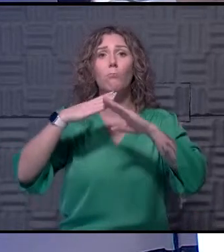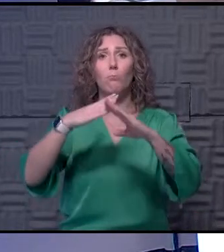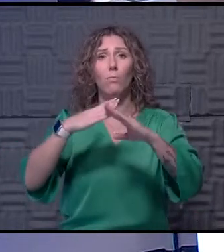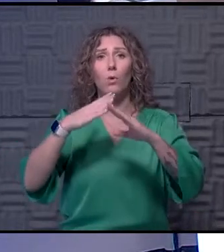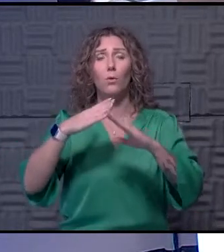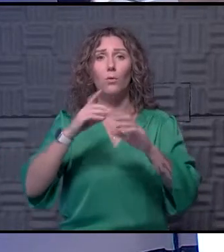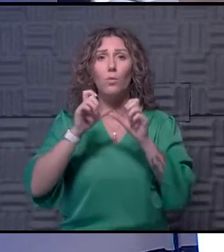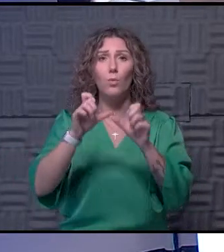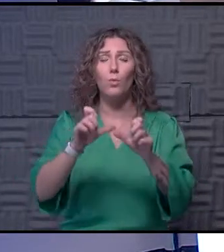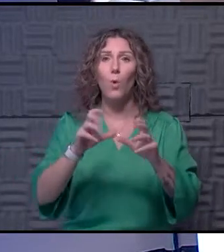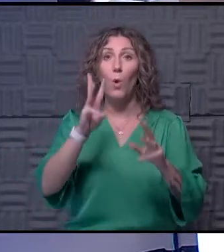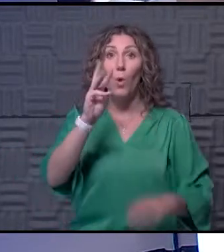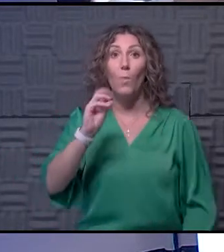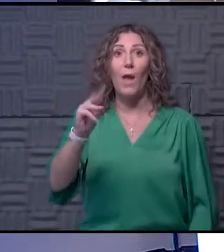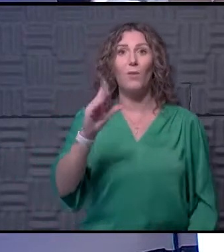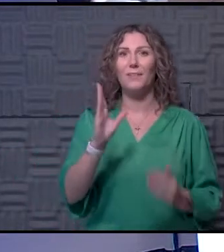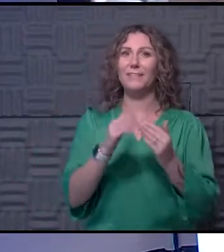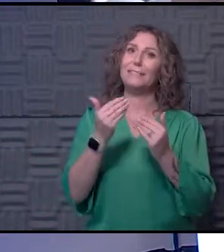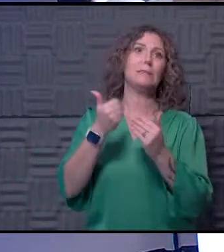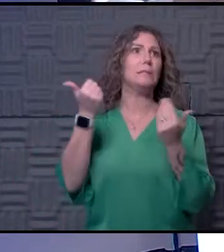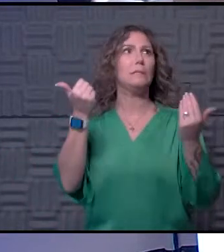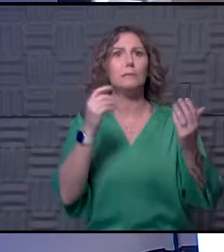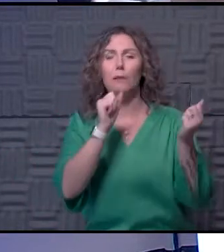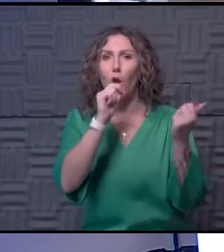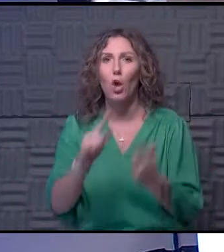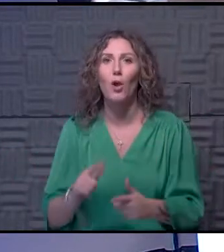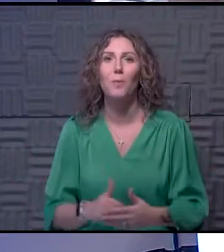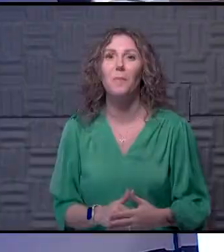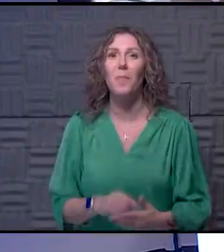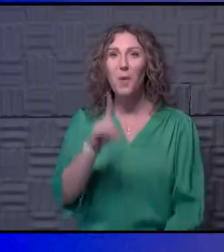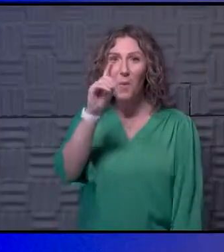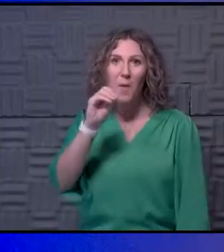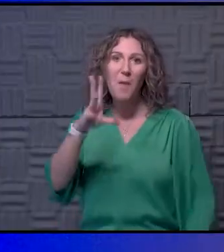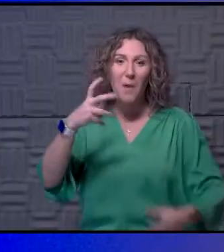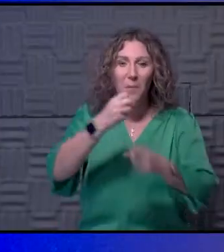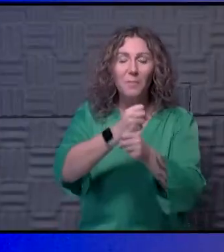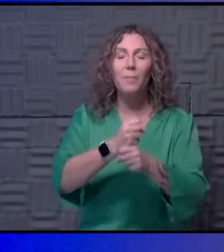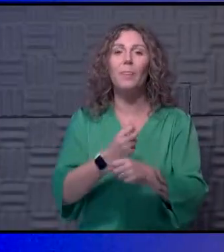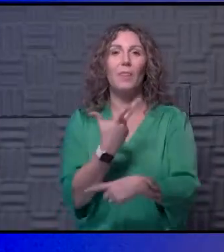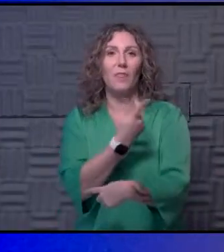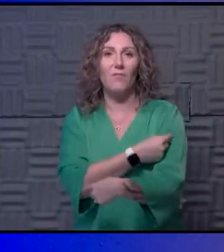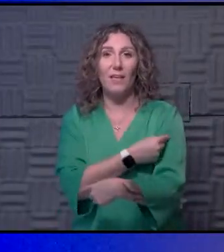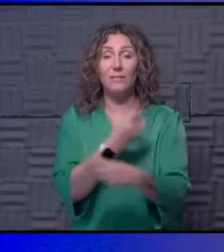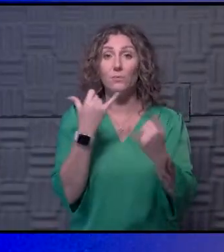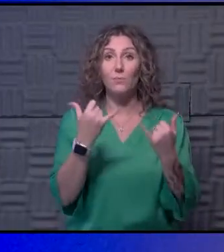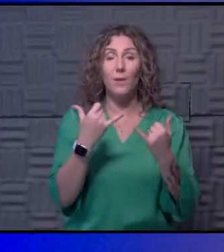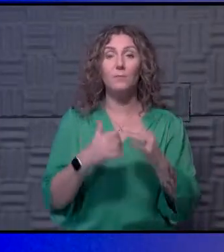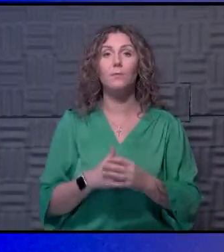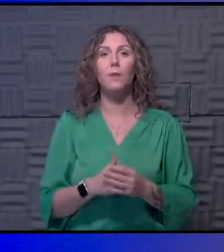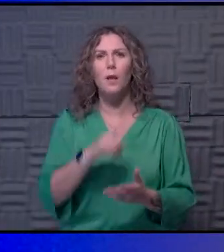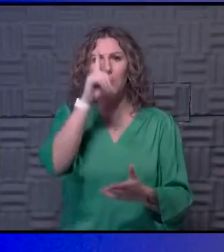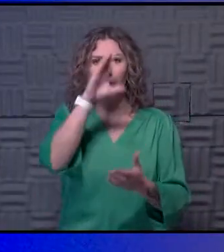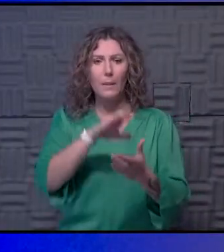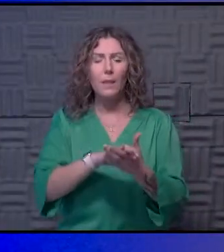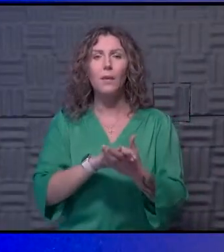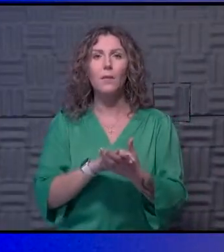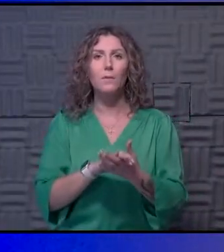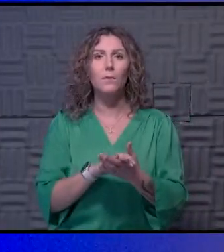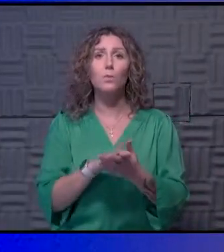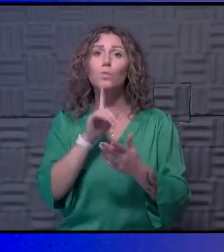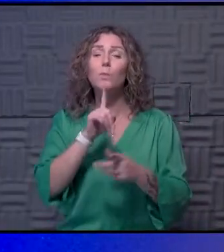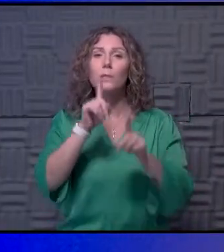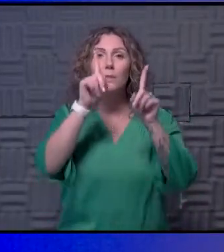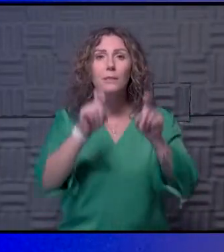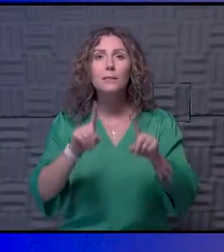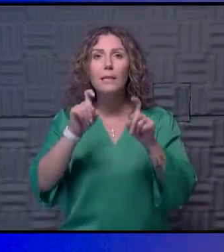Okay, Hawkeye. Wow, Let's that's go, an buddy. easy one. Yeah. Get them all. Just do the 101. Okay. Vaccine So for the 101. vaccine, right now, I believe it was really